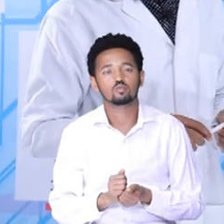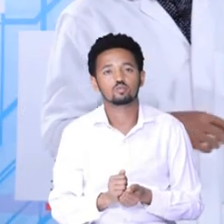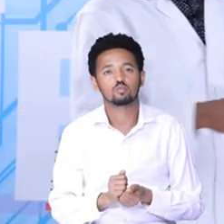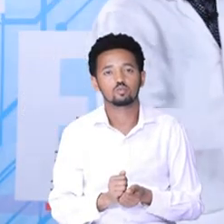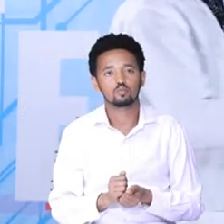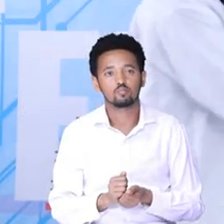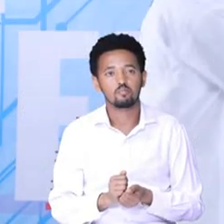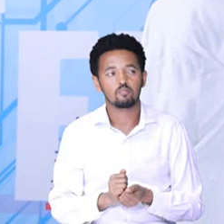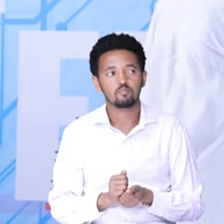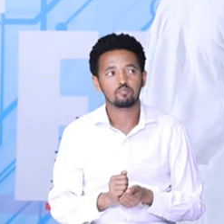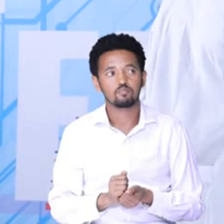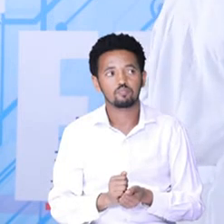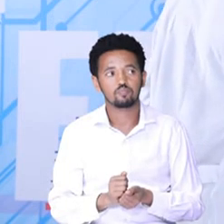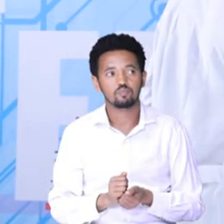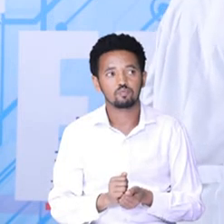As you know,